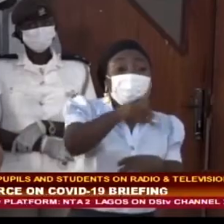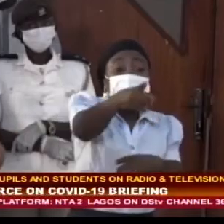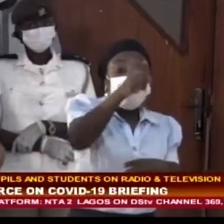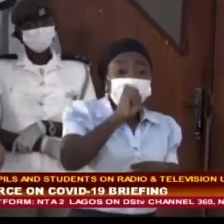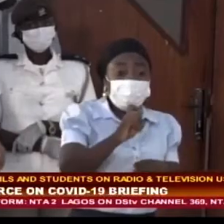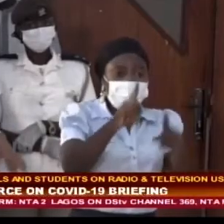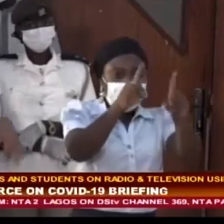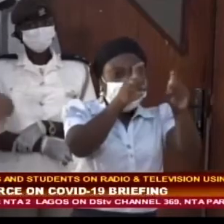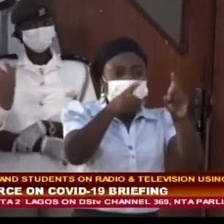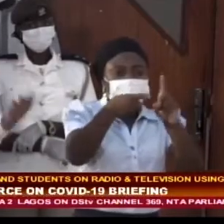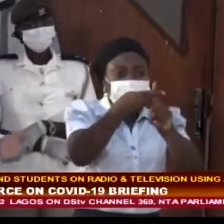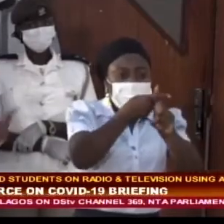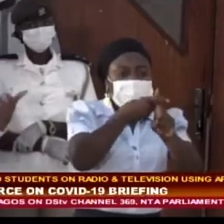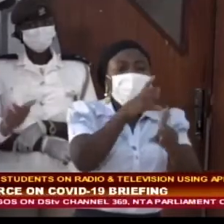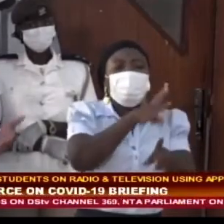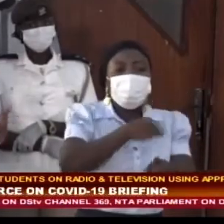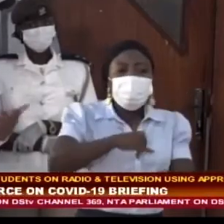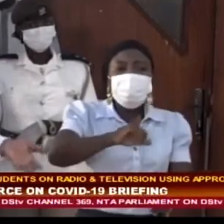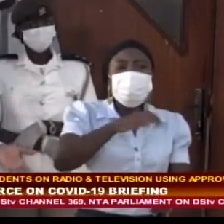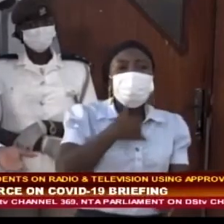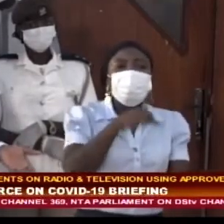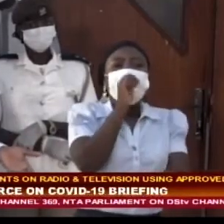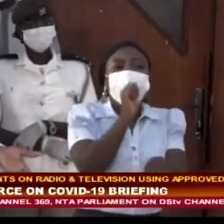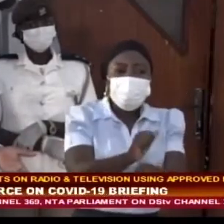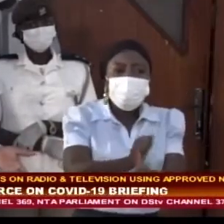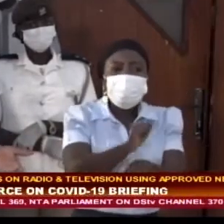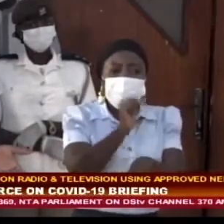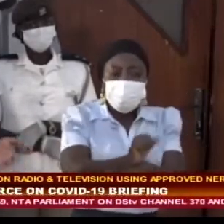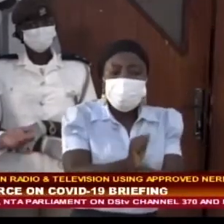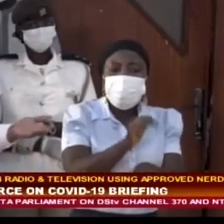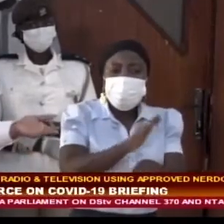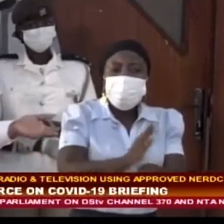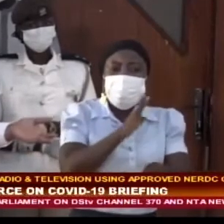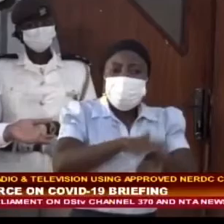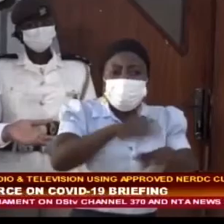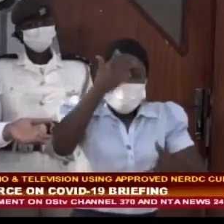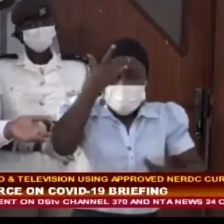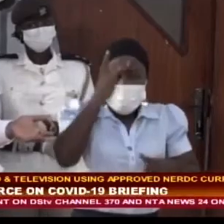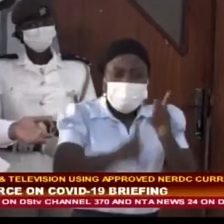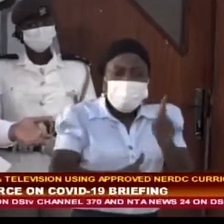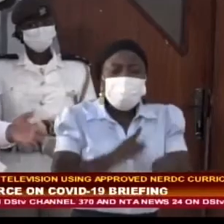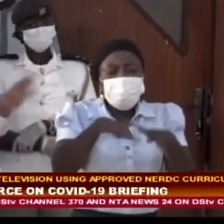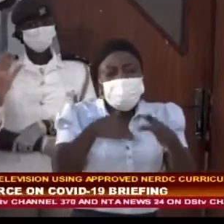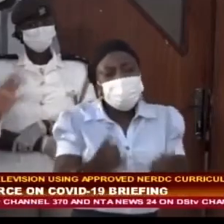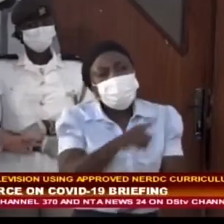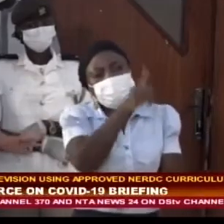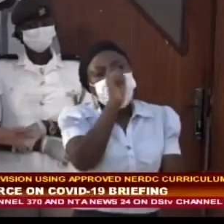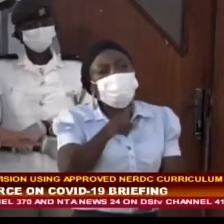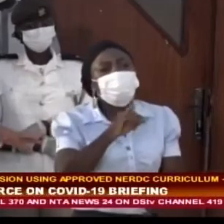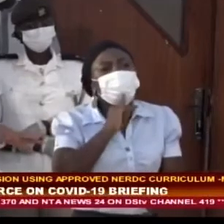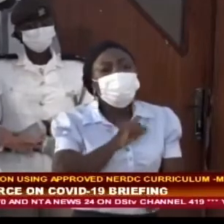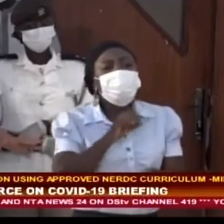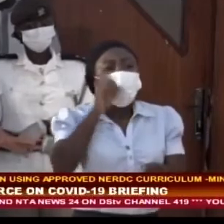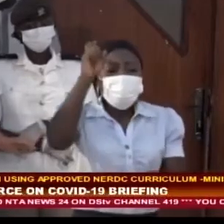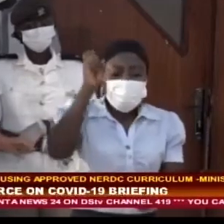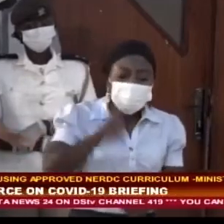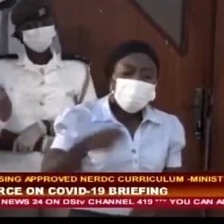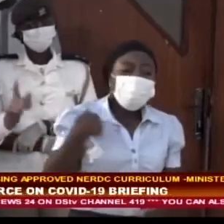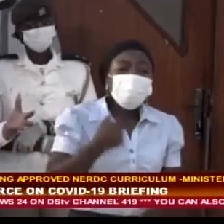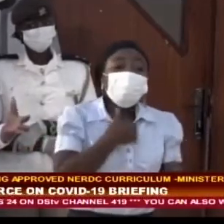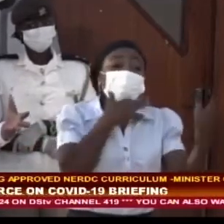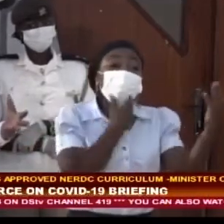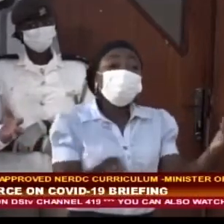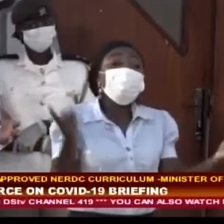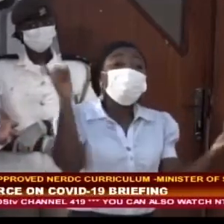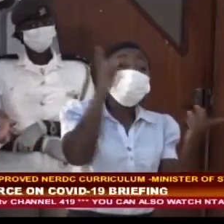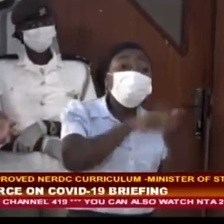positive to COVID-19, and they have been working on their patient. So my question now is, should we wait for our